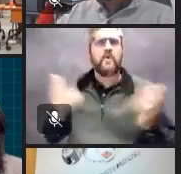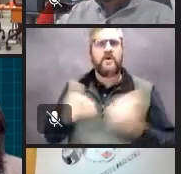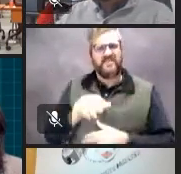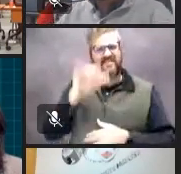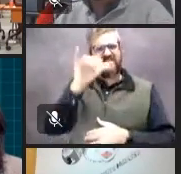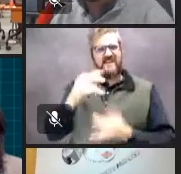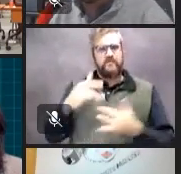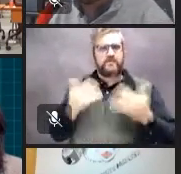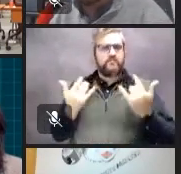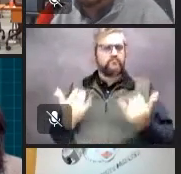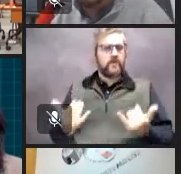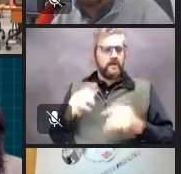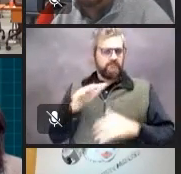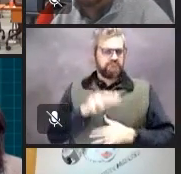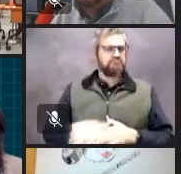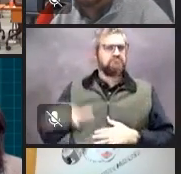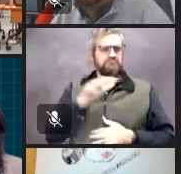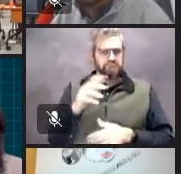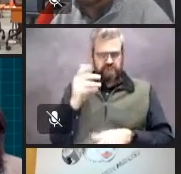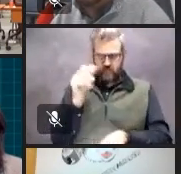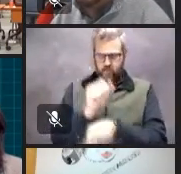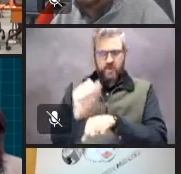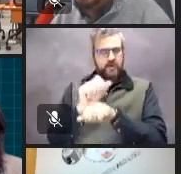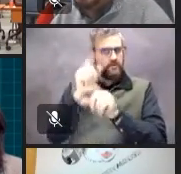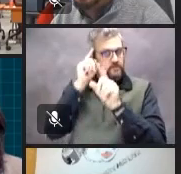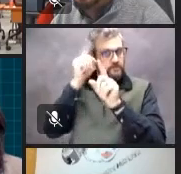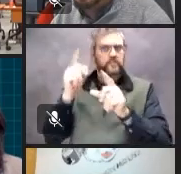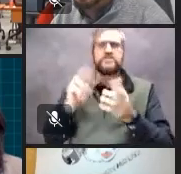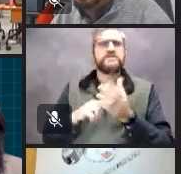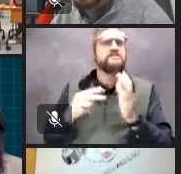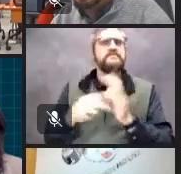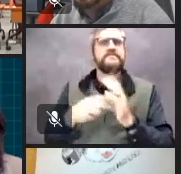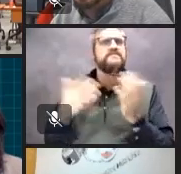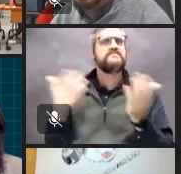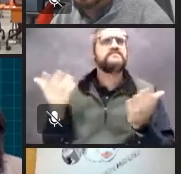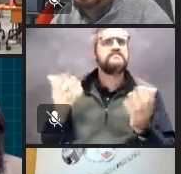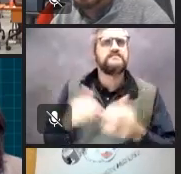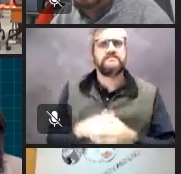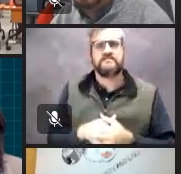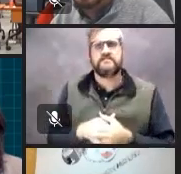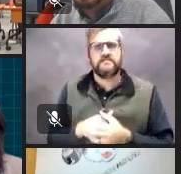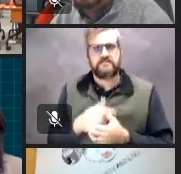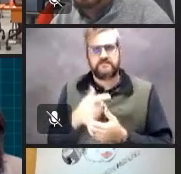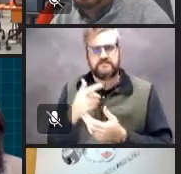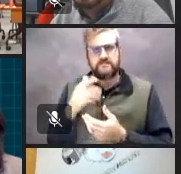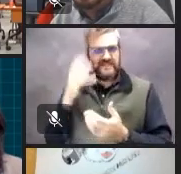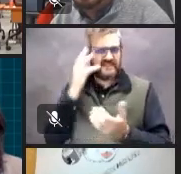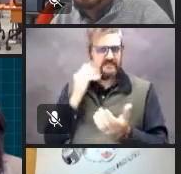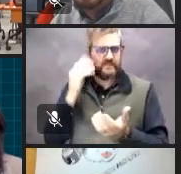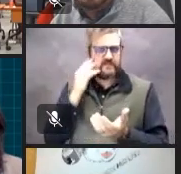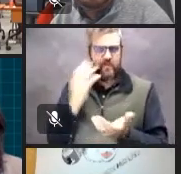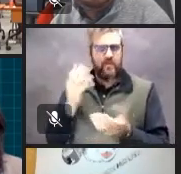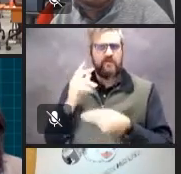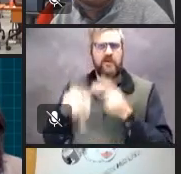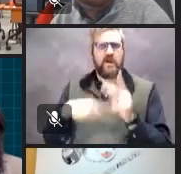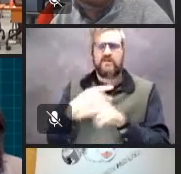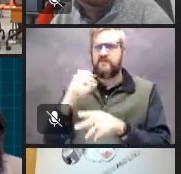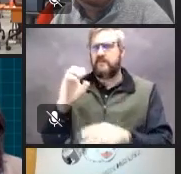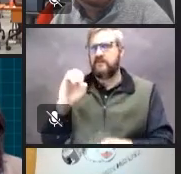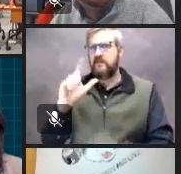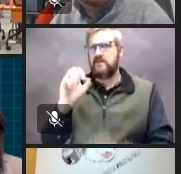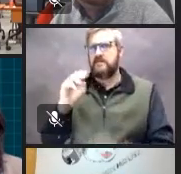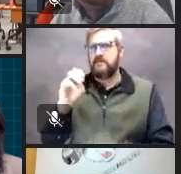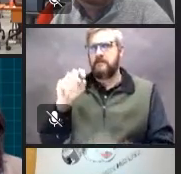in right now, working on what that is, what are some elements of those experiences, and then how can we